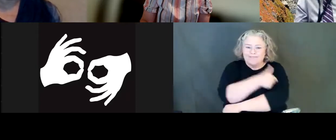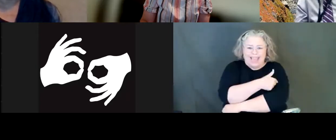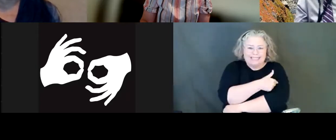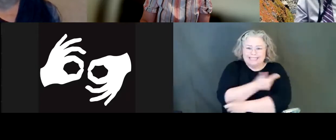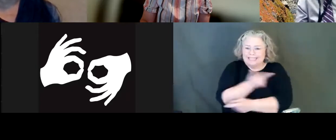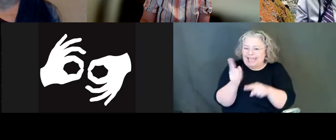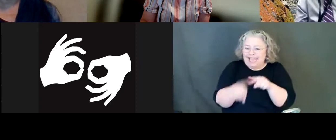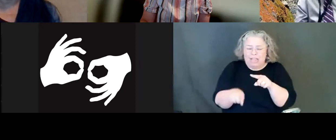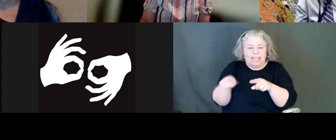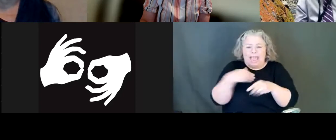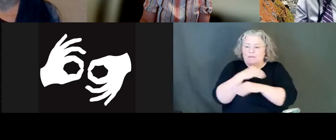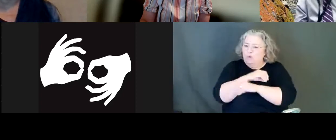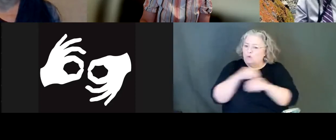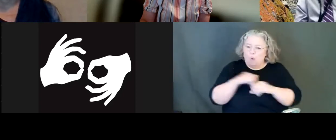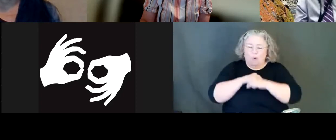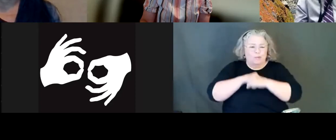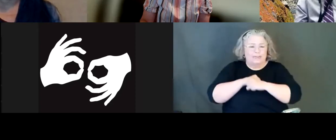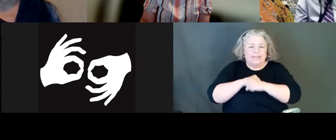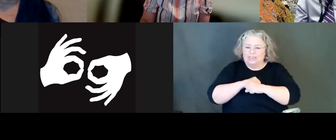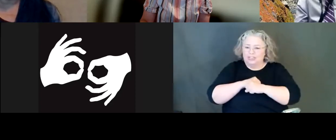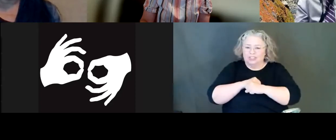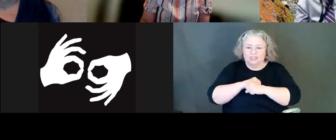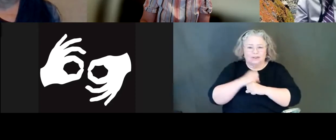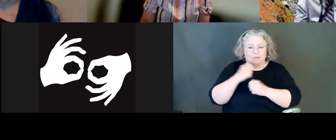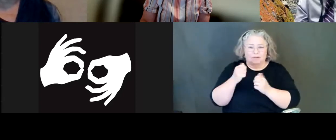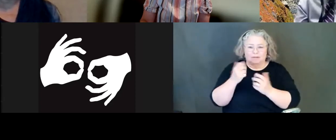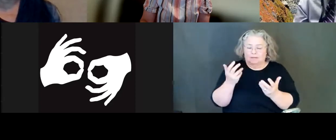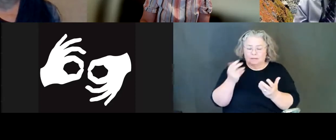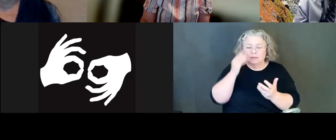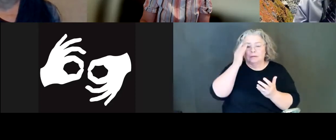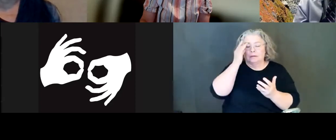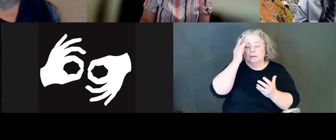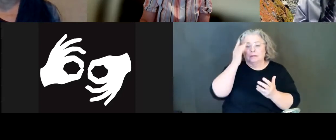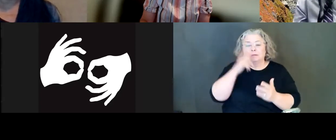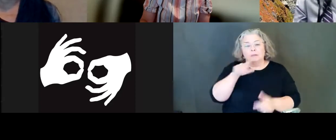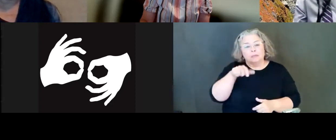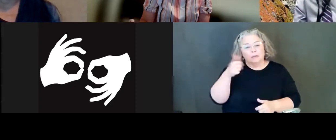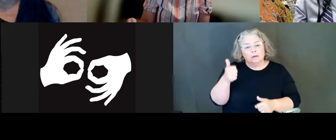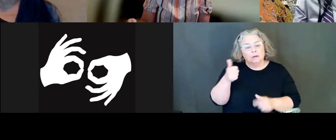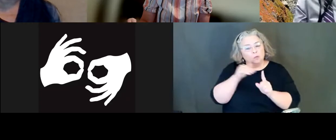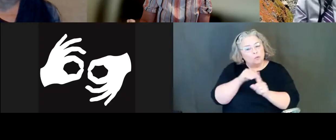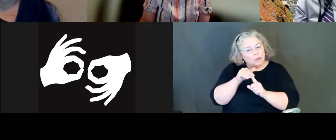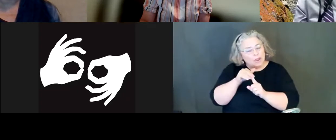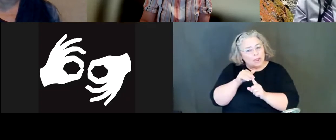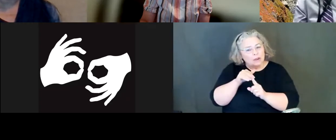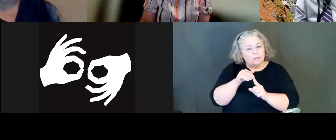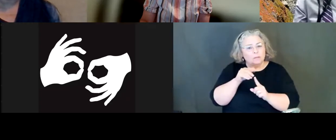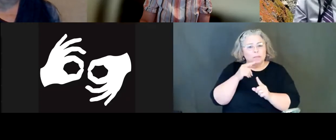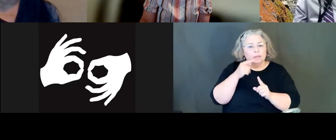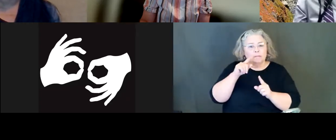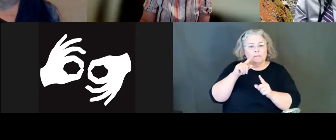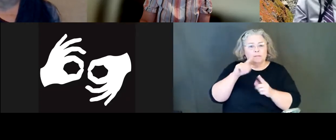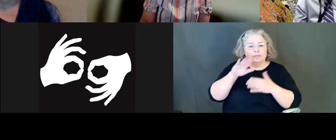so no protection at all with the vaccination. And then the other is a reminder that when this